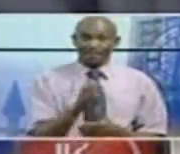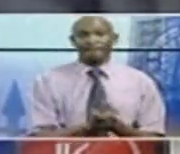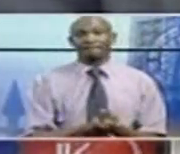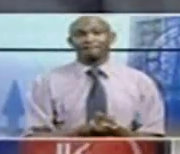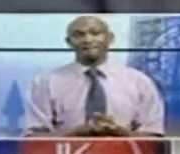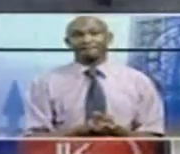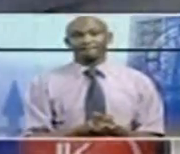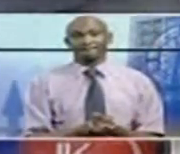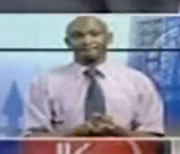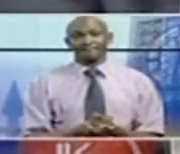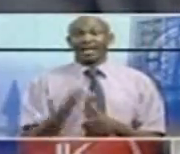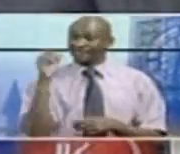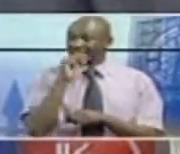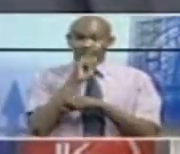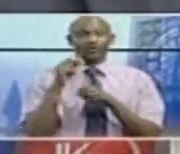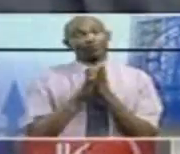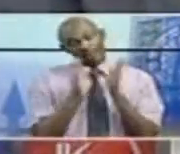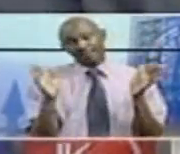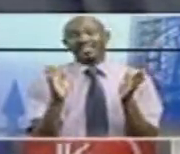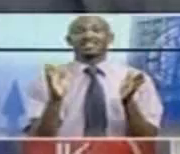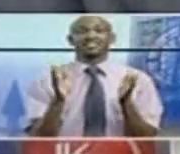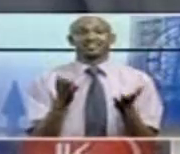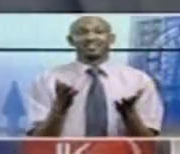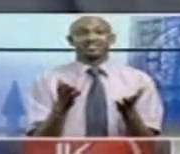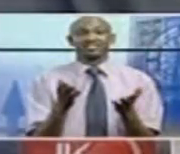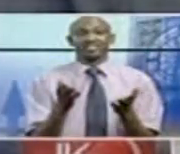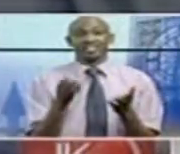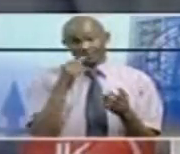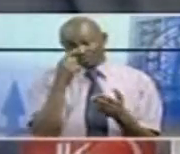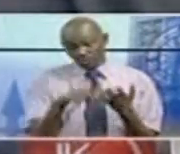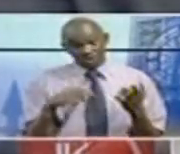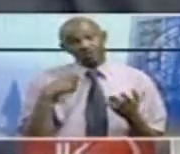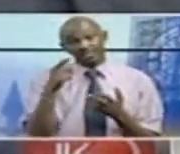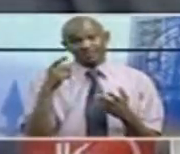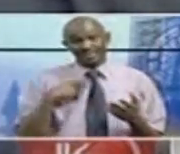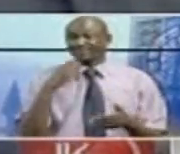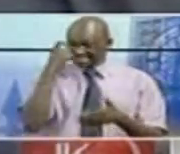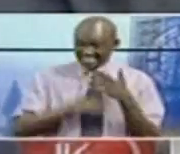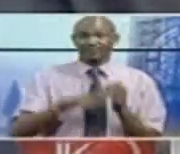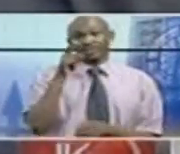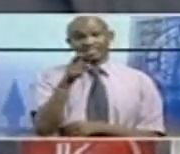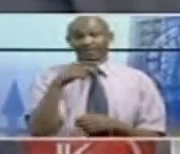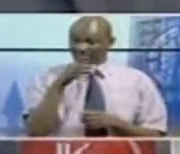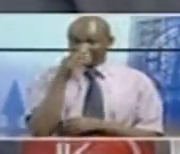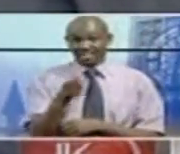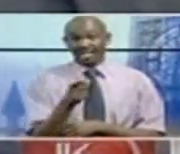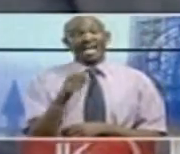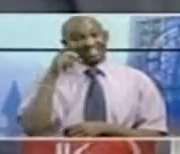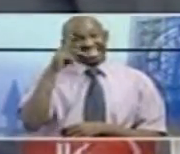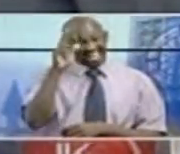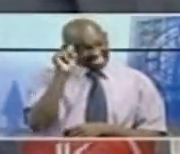Again, misuse of public resources. Lost. I mean, the tea you drank there, you should be taxed for it. And I hope KRA is watching